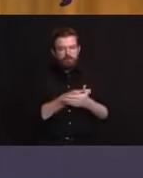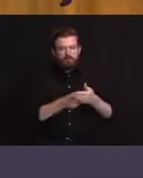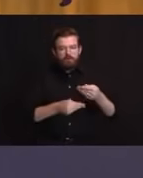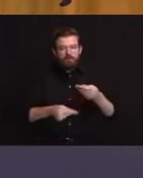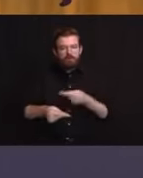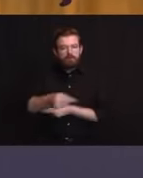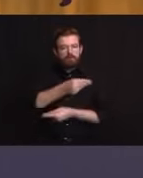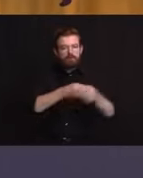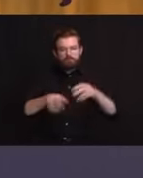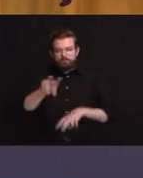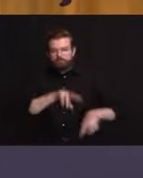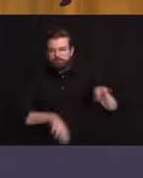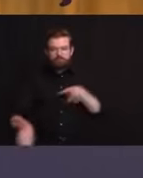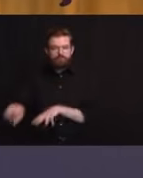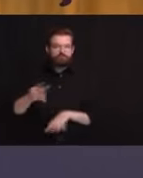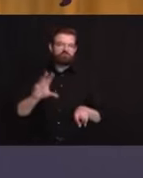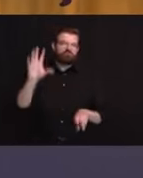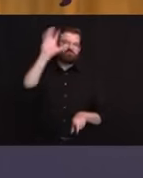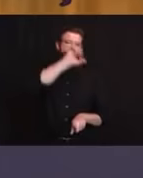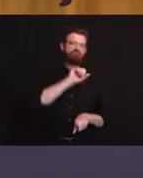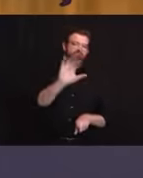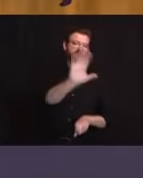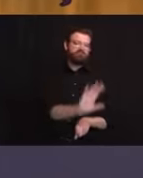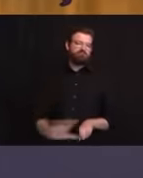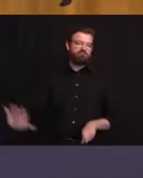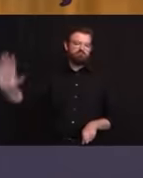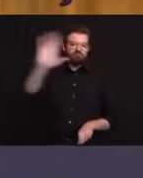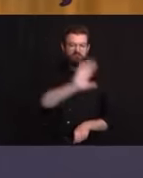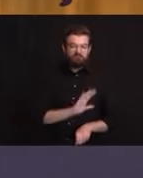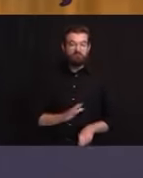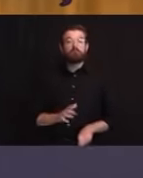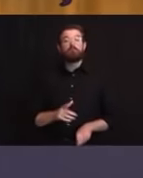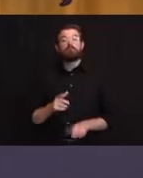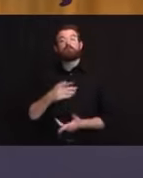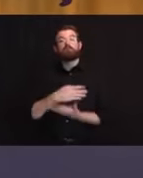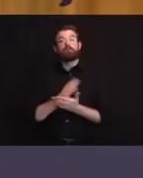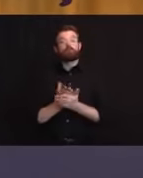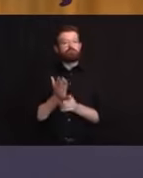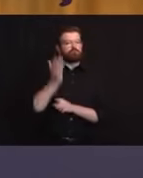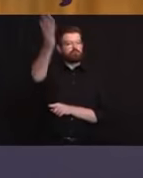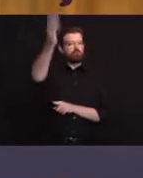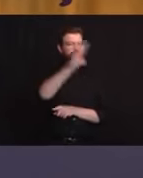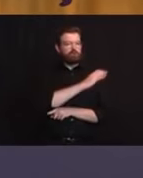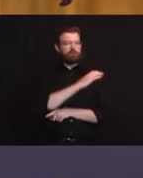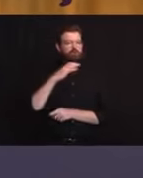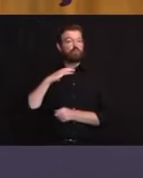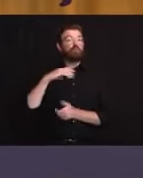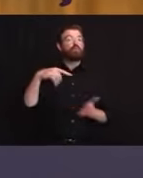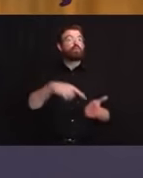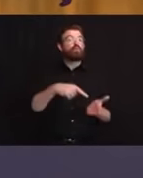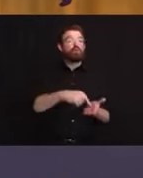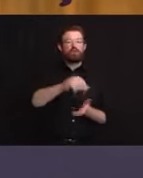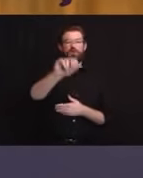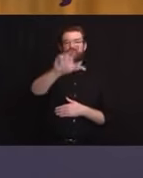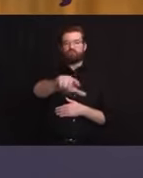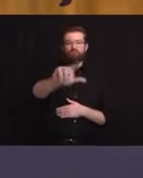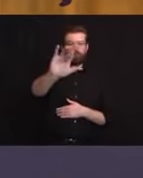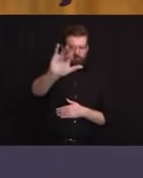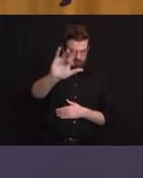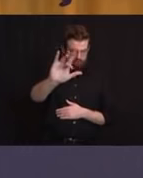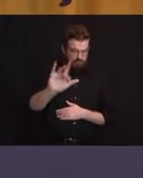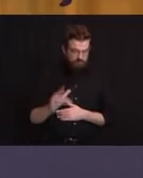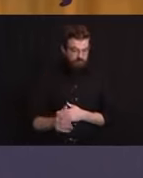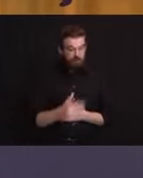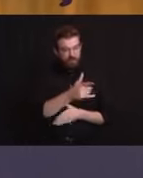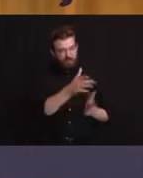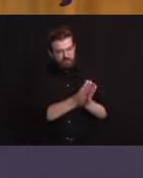August 25th. You're going to see a big semblance of that analysis in a very comprehensive budget that I'm going